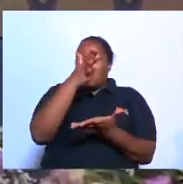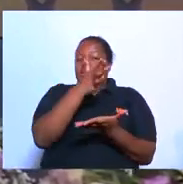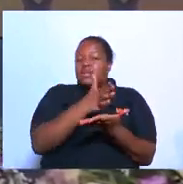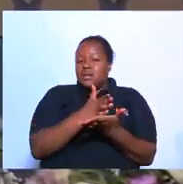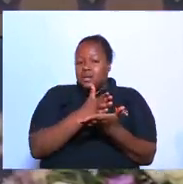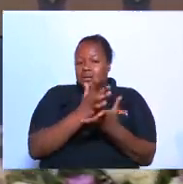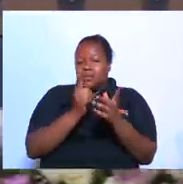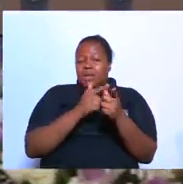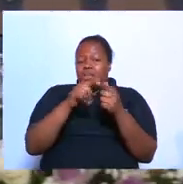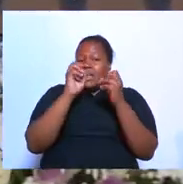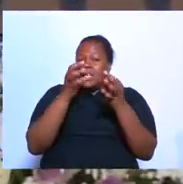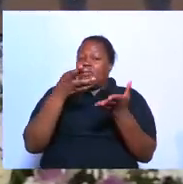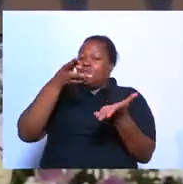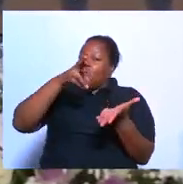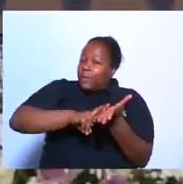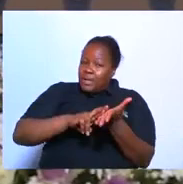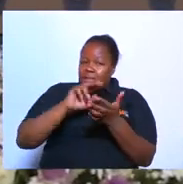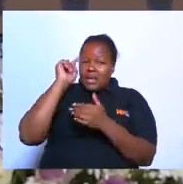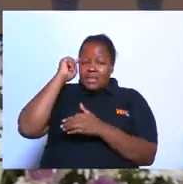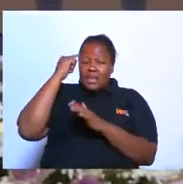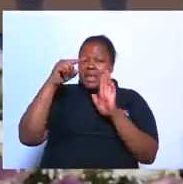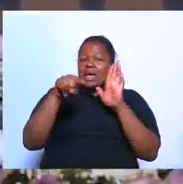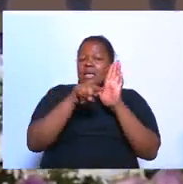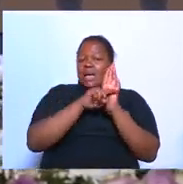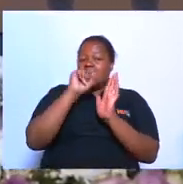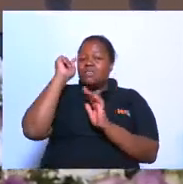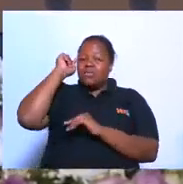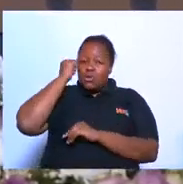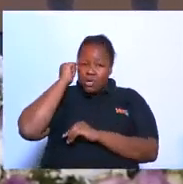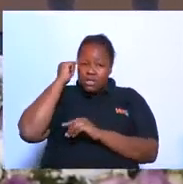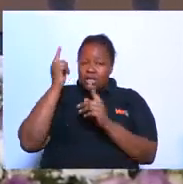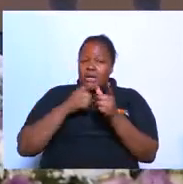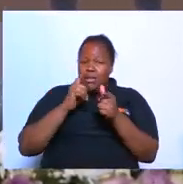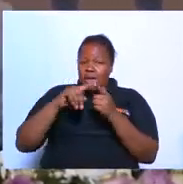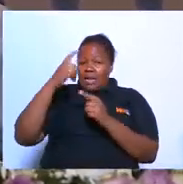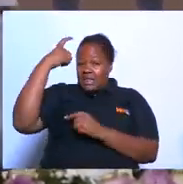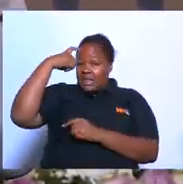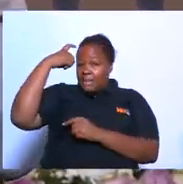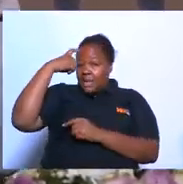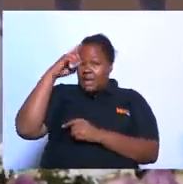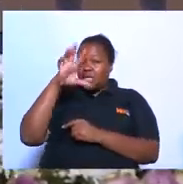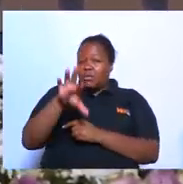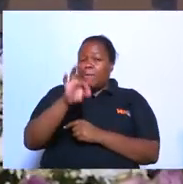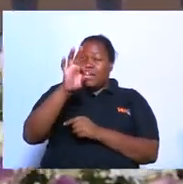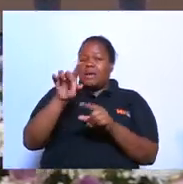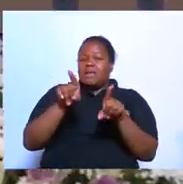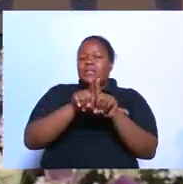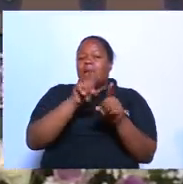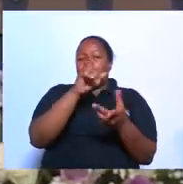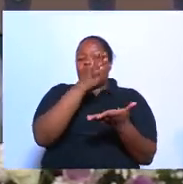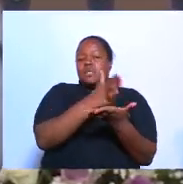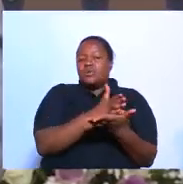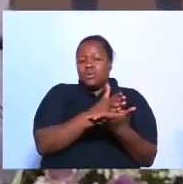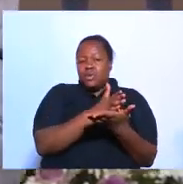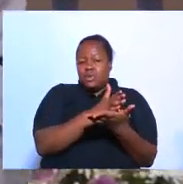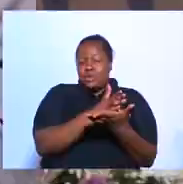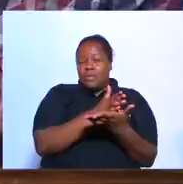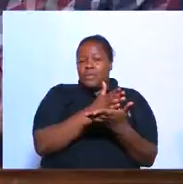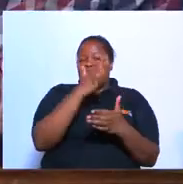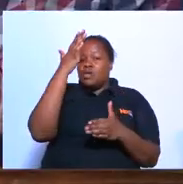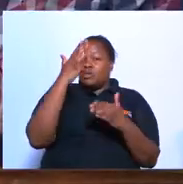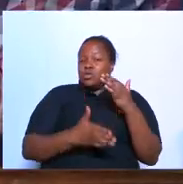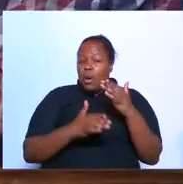and if you repeat thinking negative thoughts the brain will take it as if is the truth